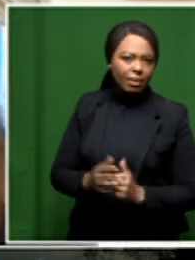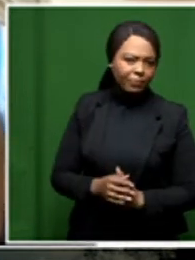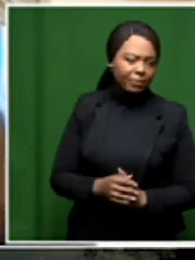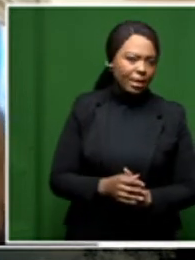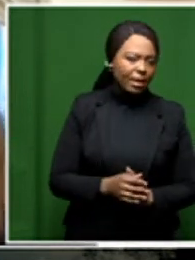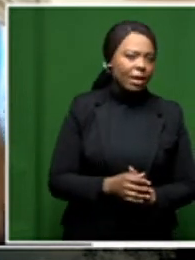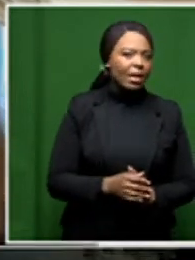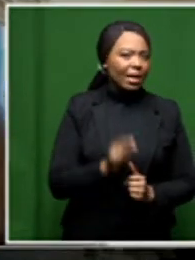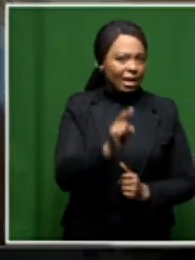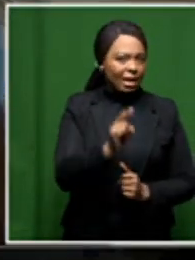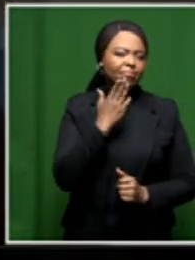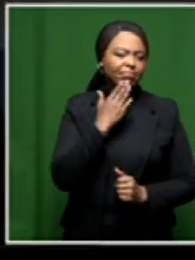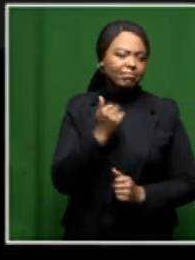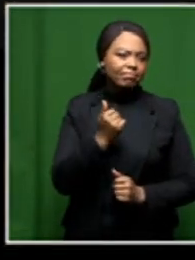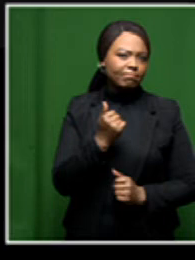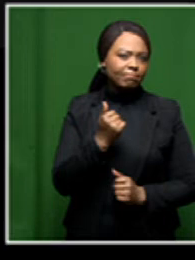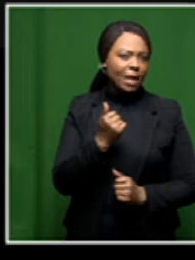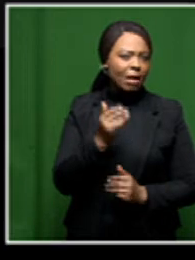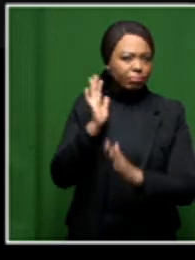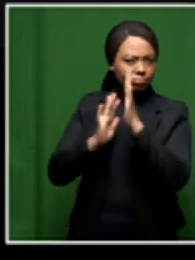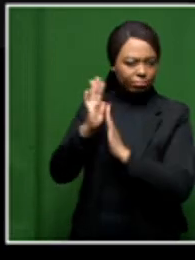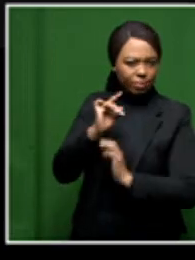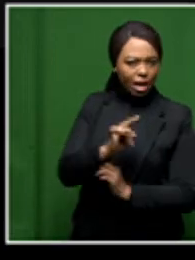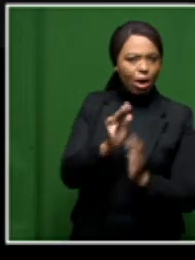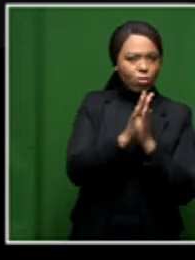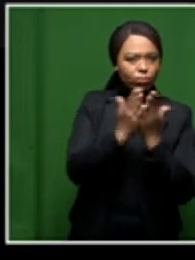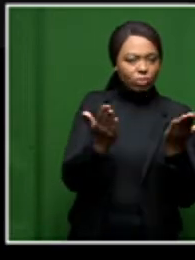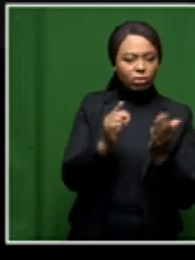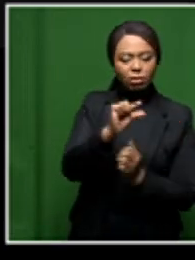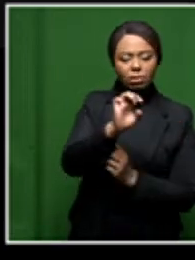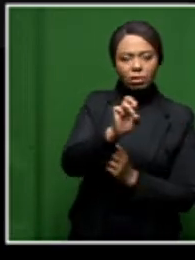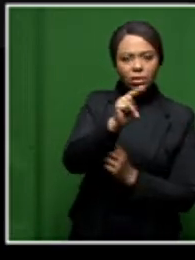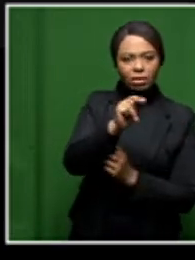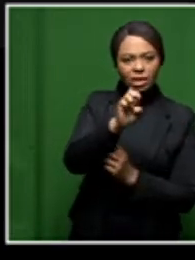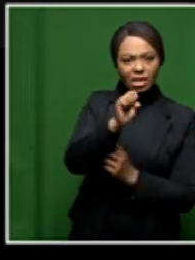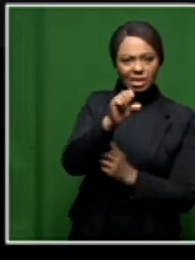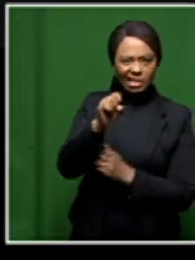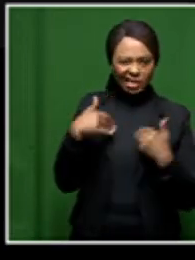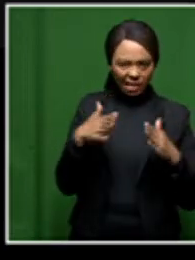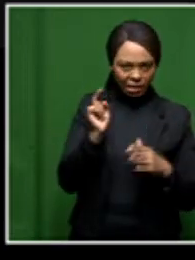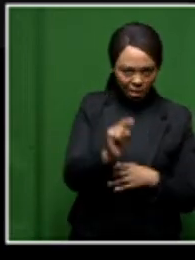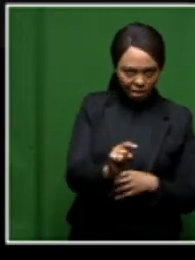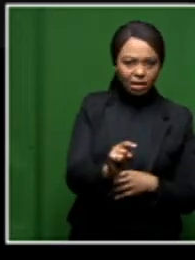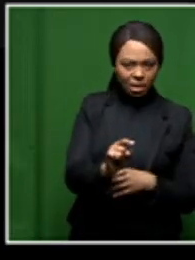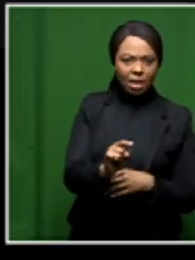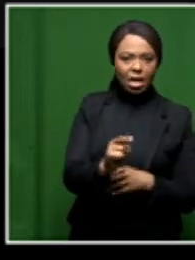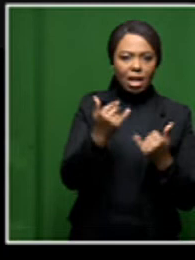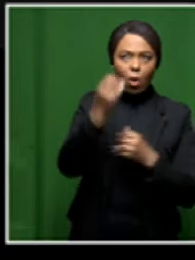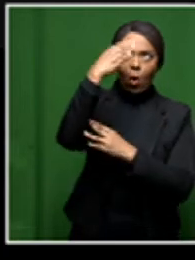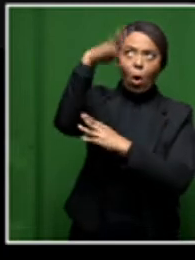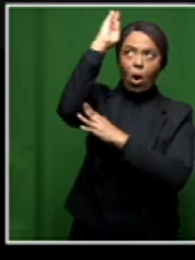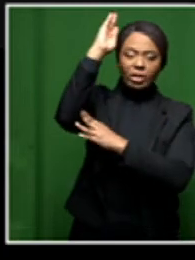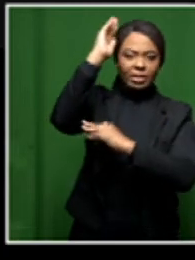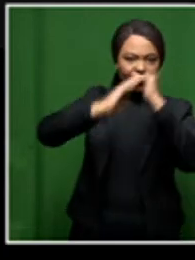Well, I think it goes right back to the book of Genesis, when we're instructed to be custodians of God's creation. And I